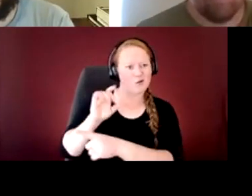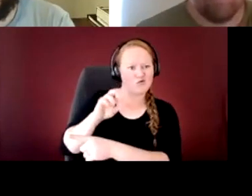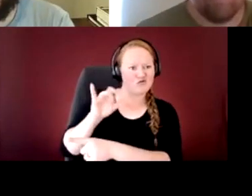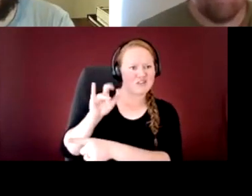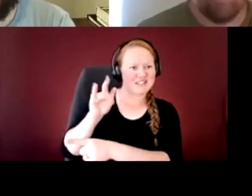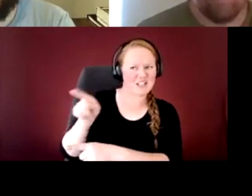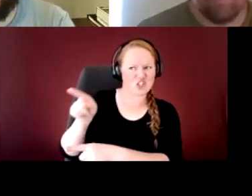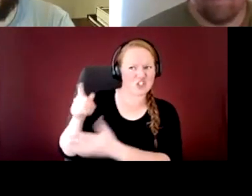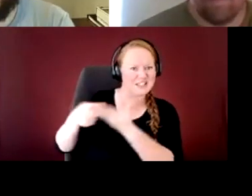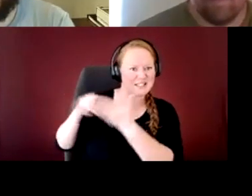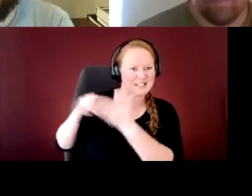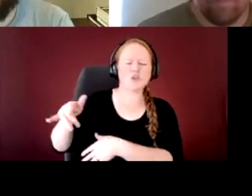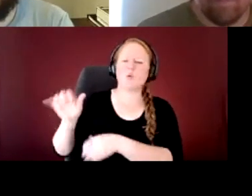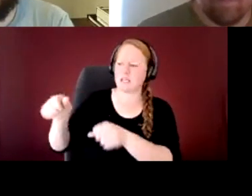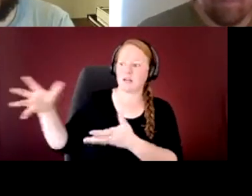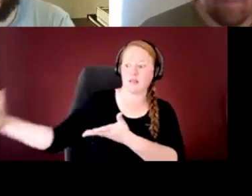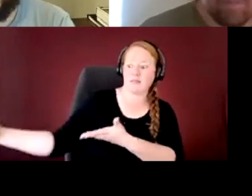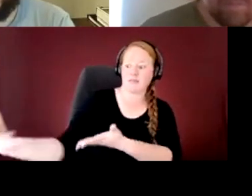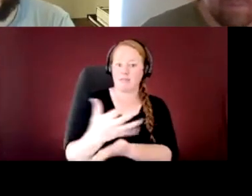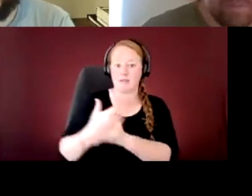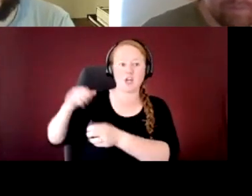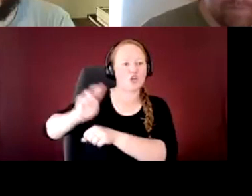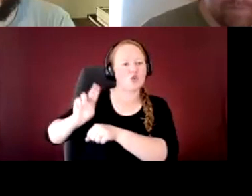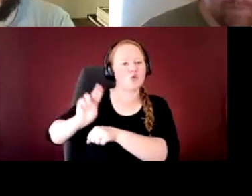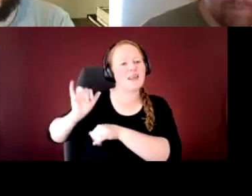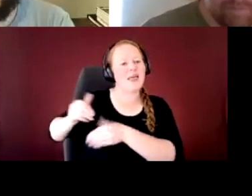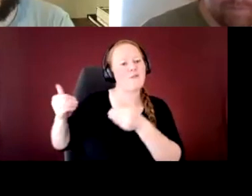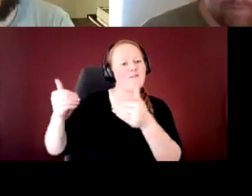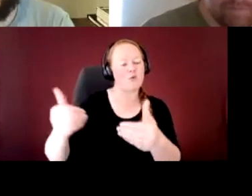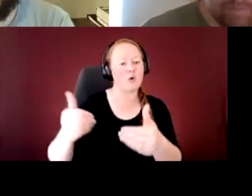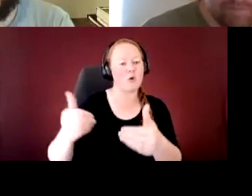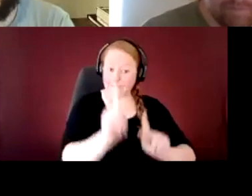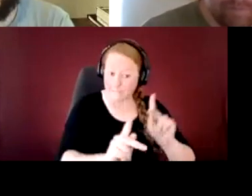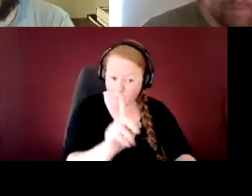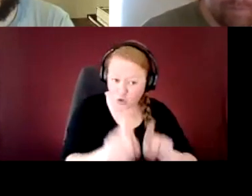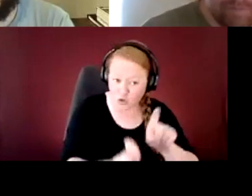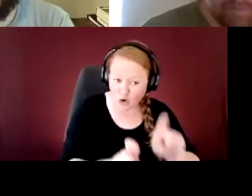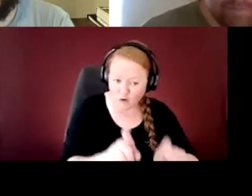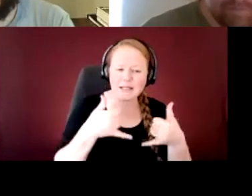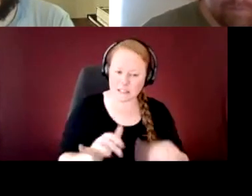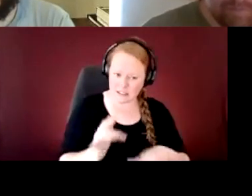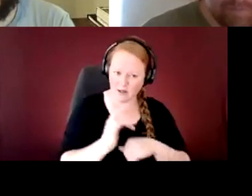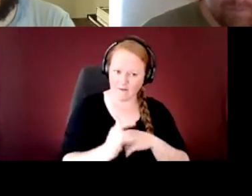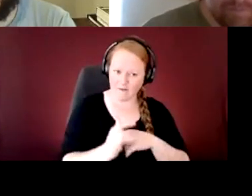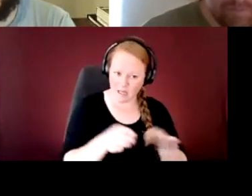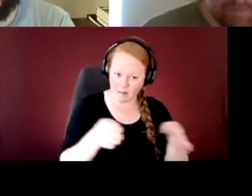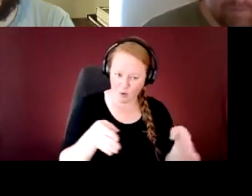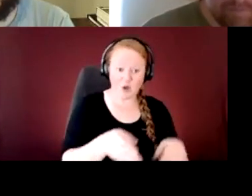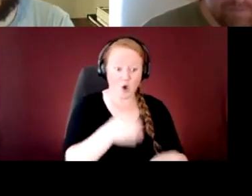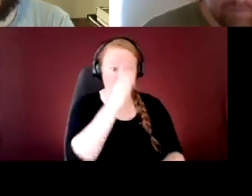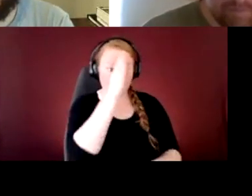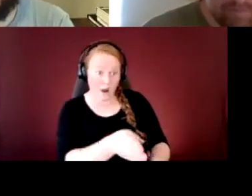moving forward. The People's Plan survey is still open. That's not directly through the SAB. That's through